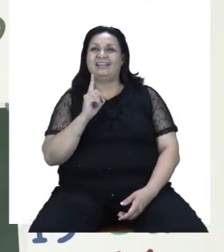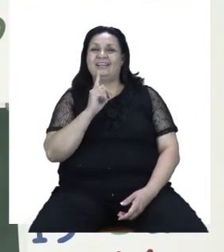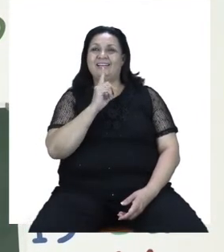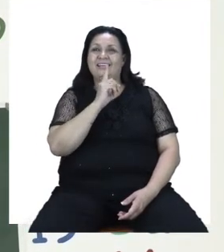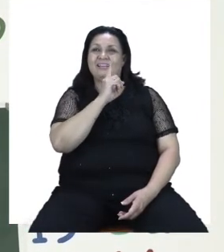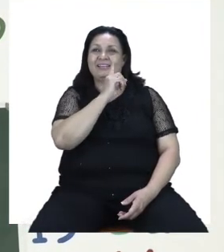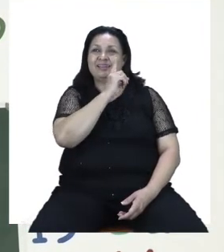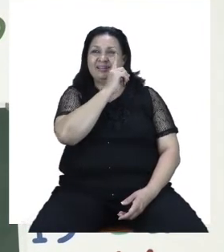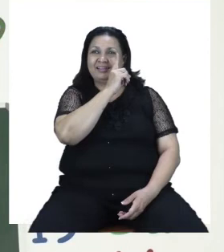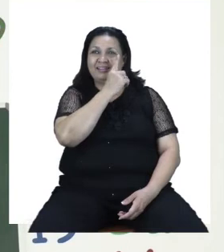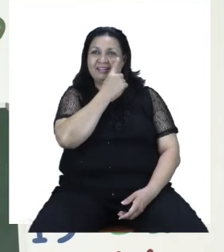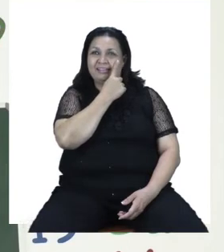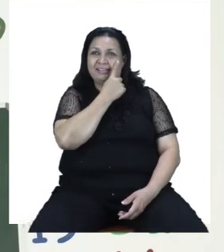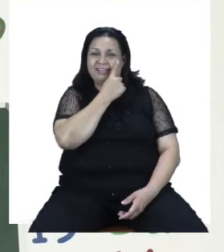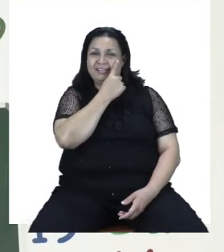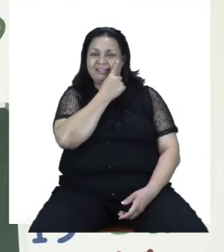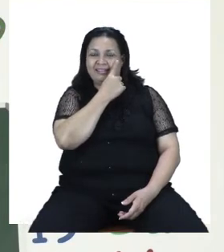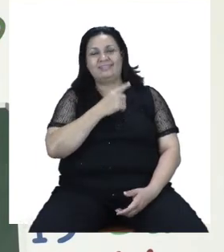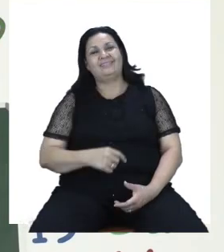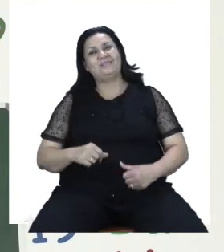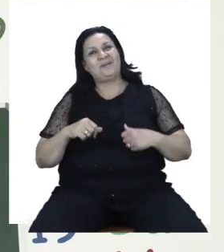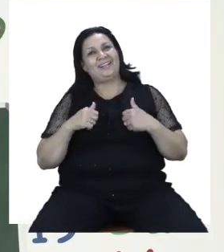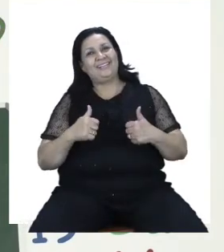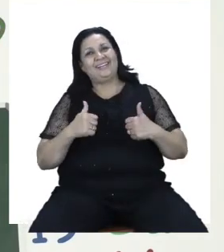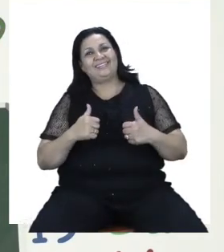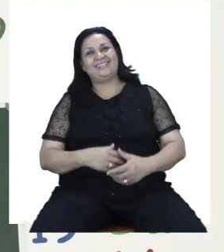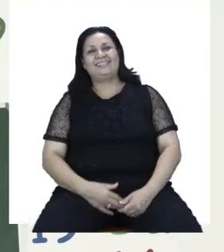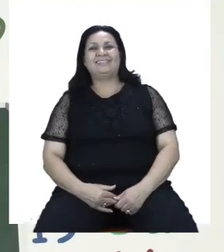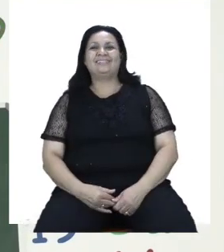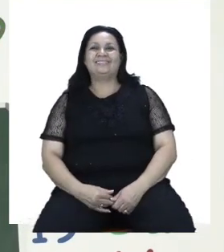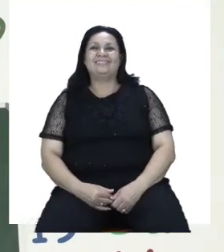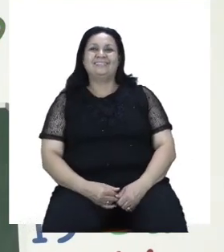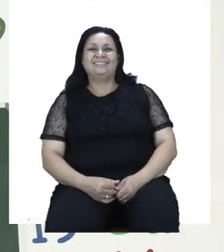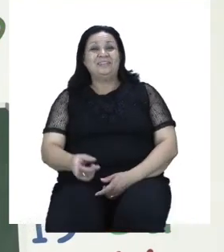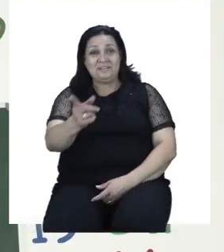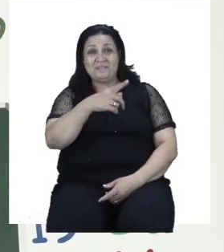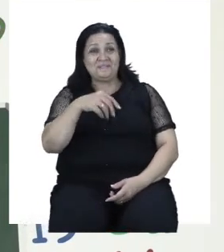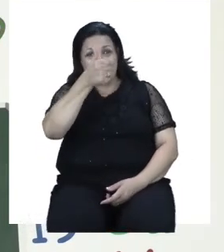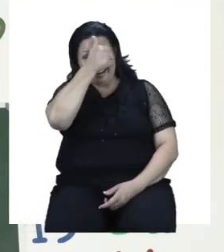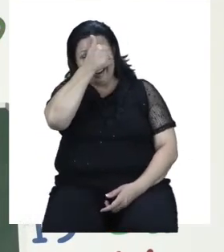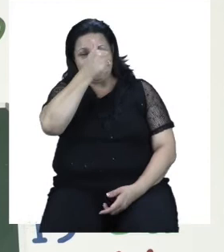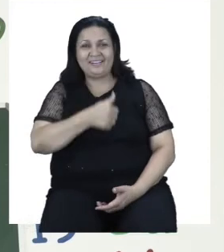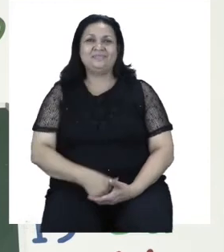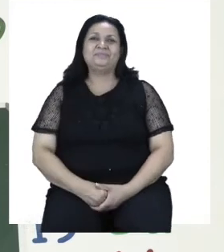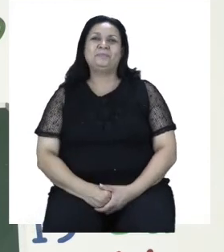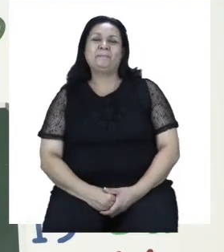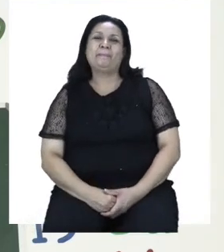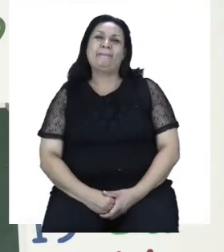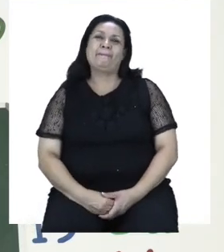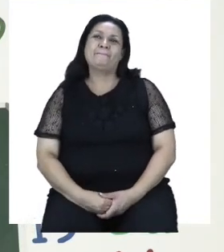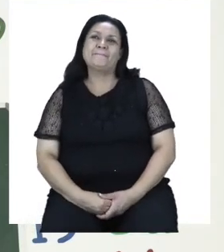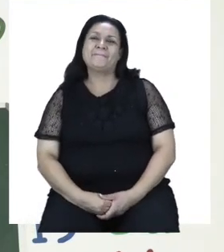hand. There we go. Good job, my friends. You are clever. Let's try again.